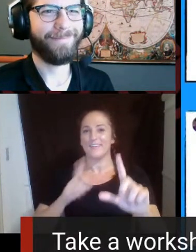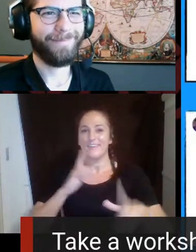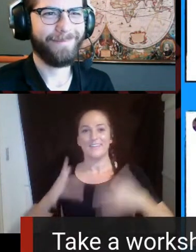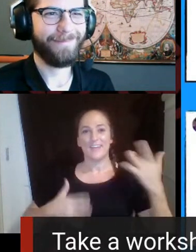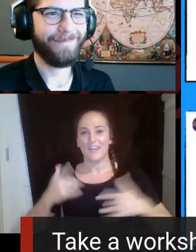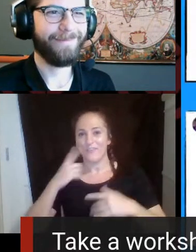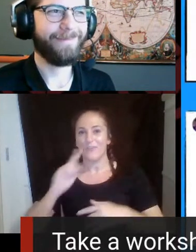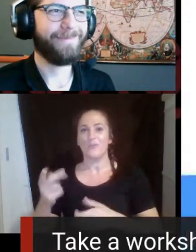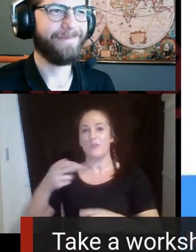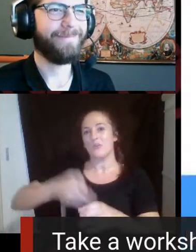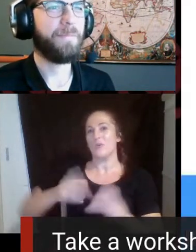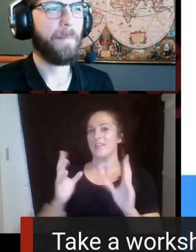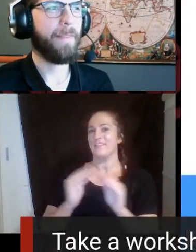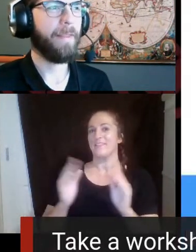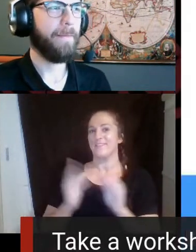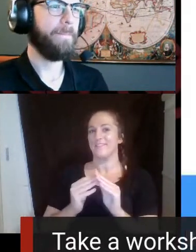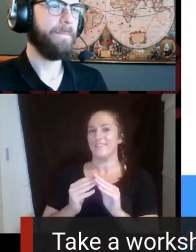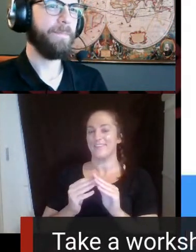with us today.